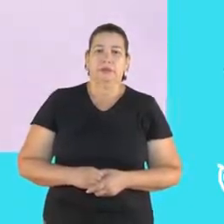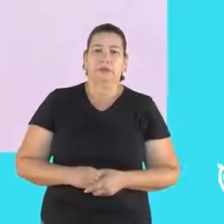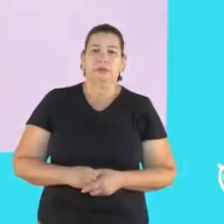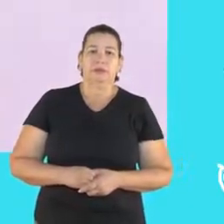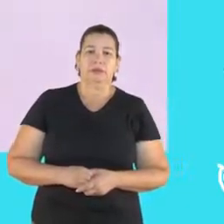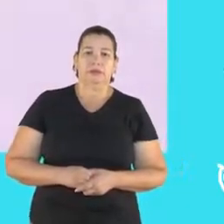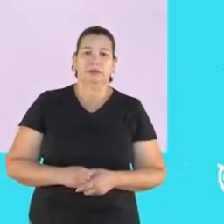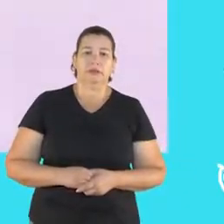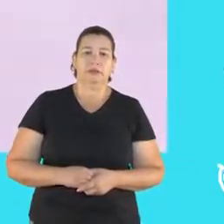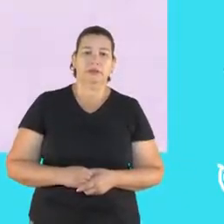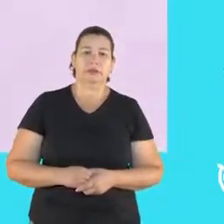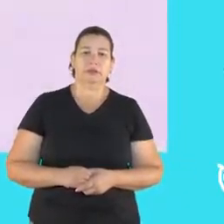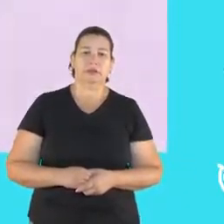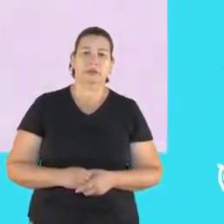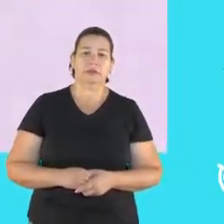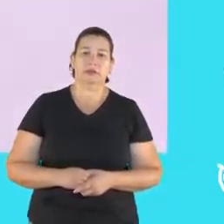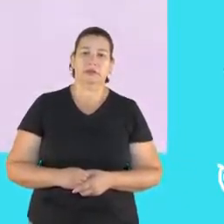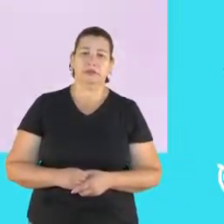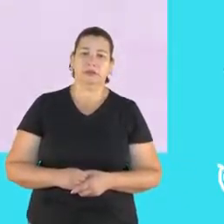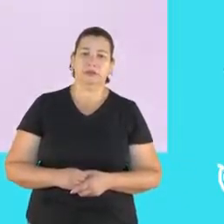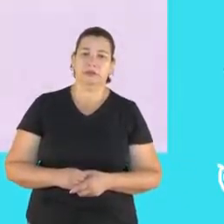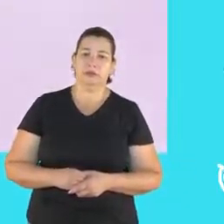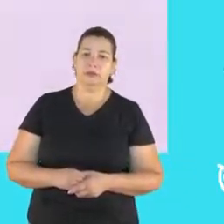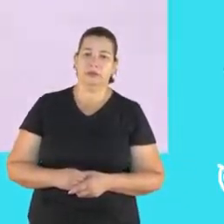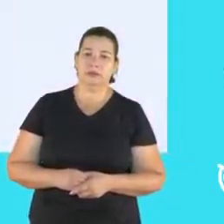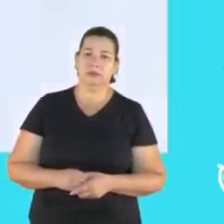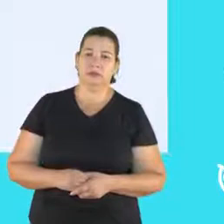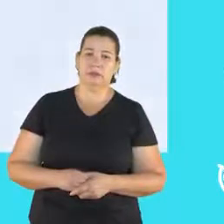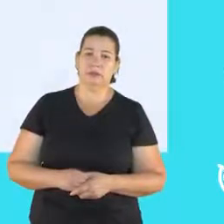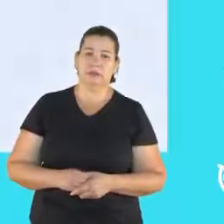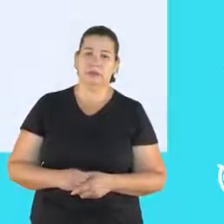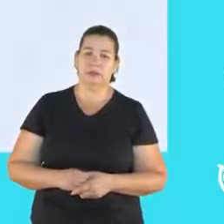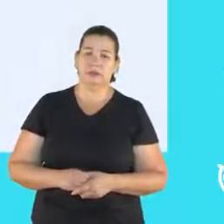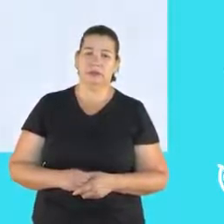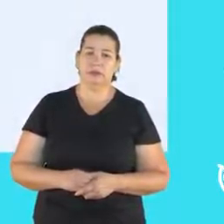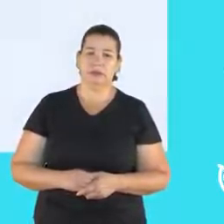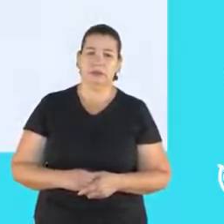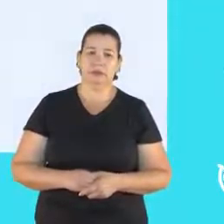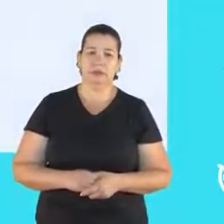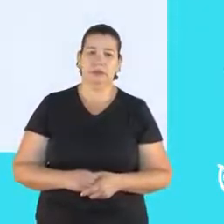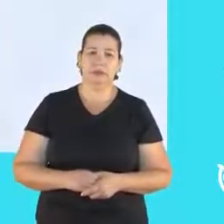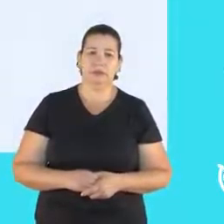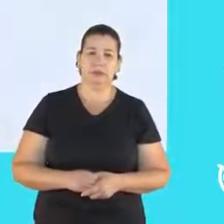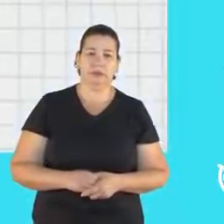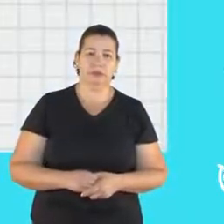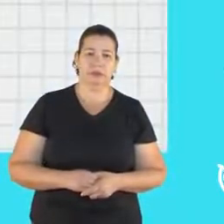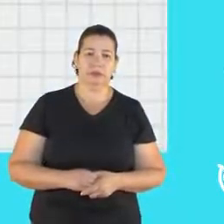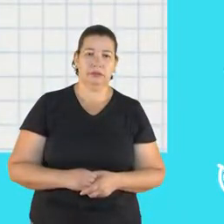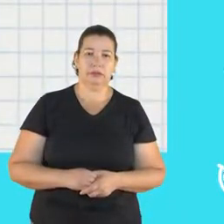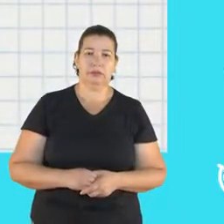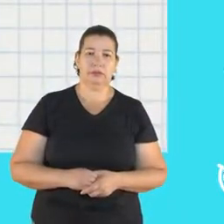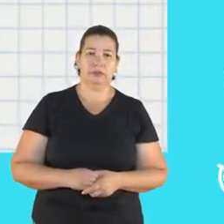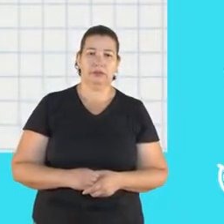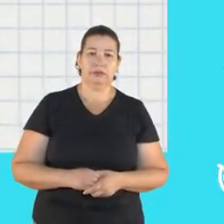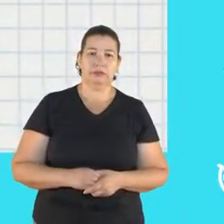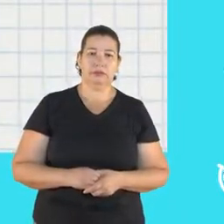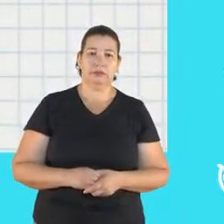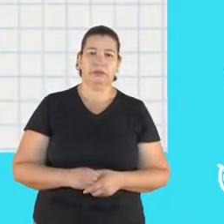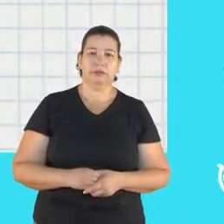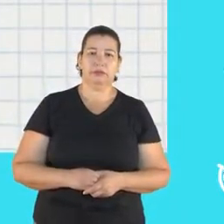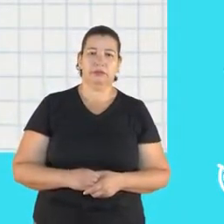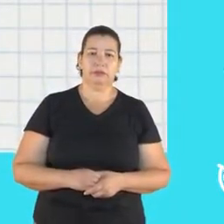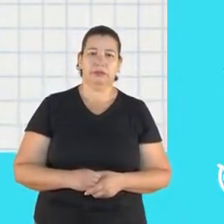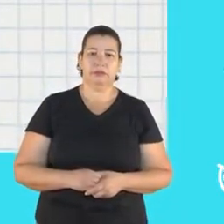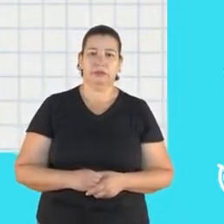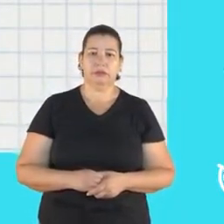because hormones can influence the production of certain chemicals in the brain, like serotonin. When chemical levels shift, they may